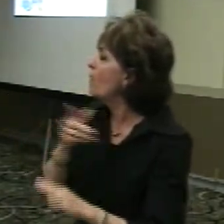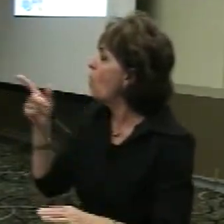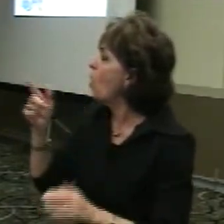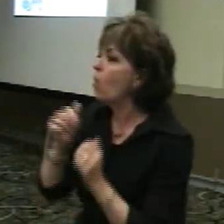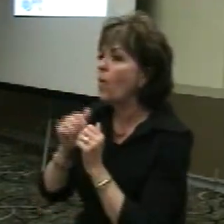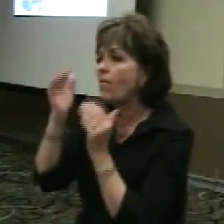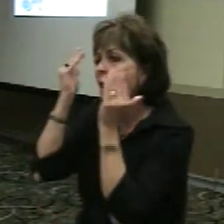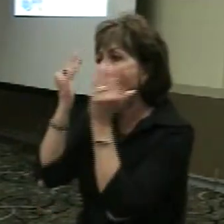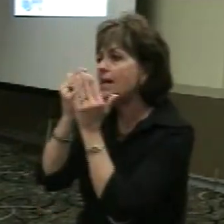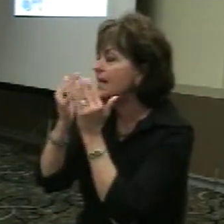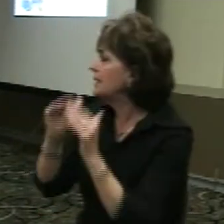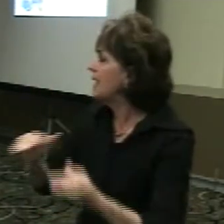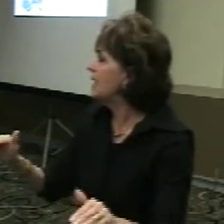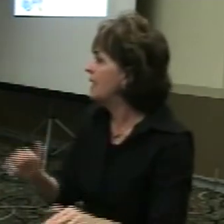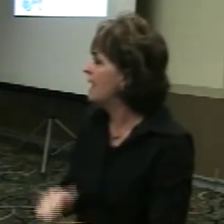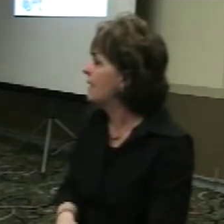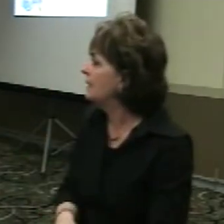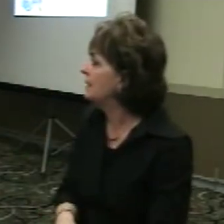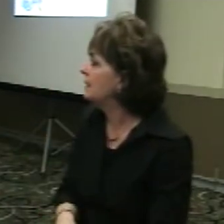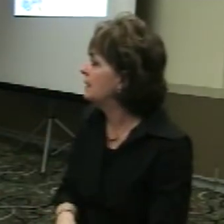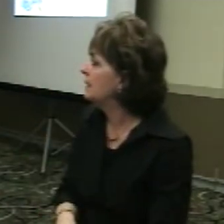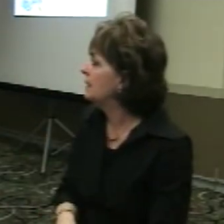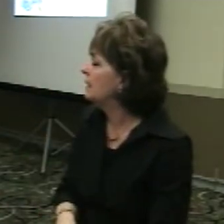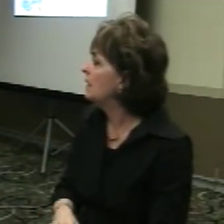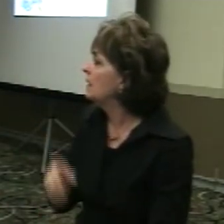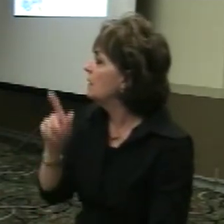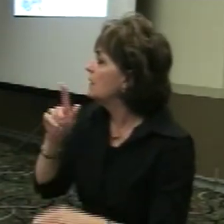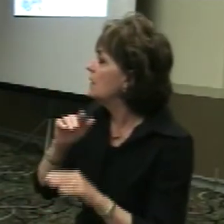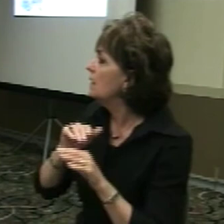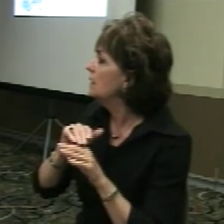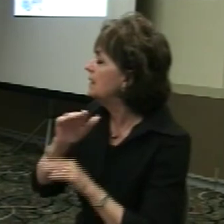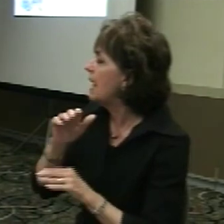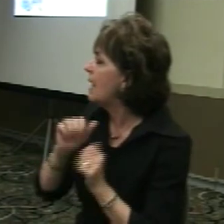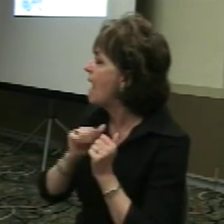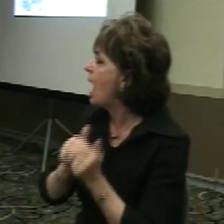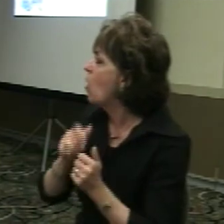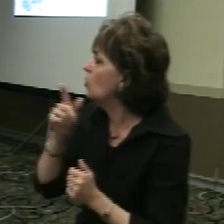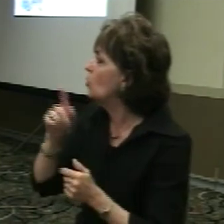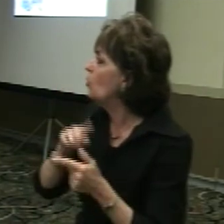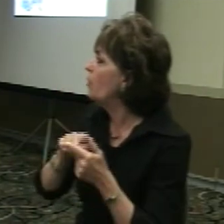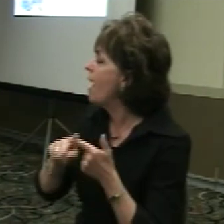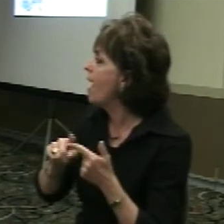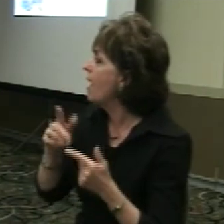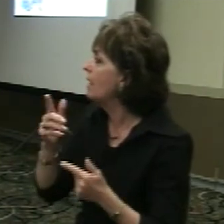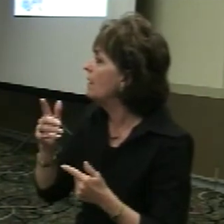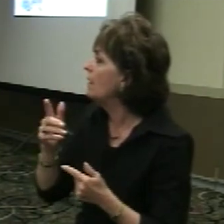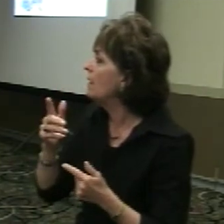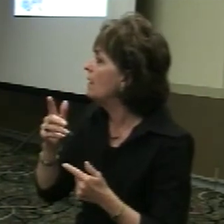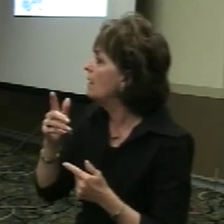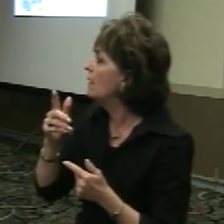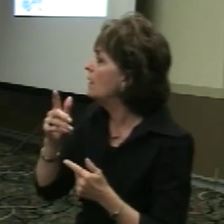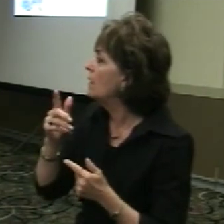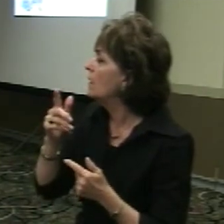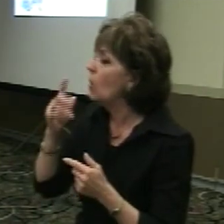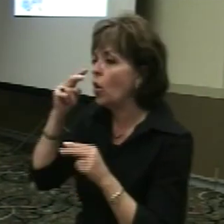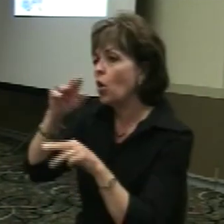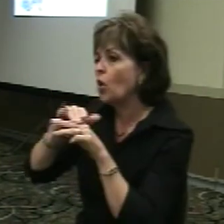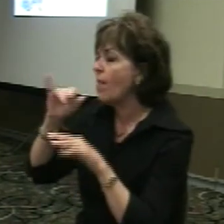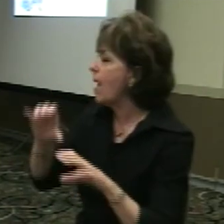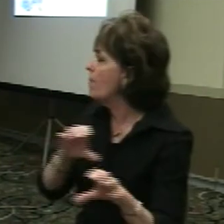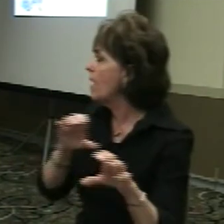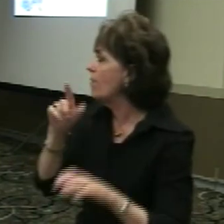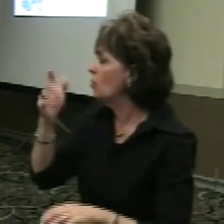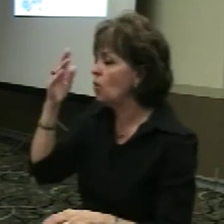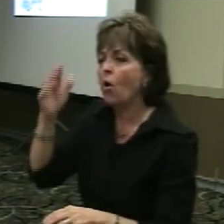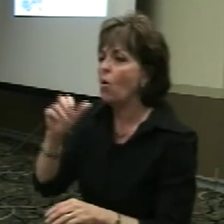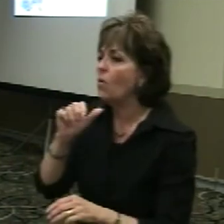autistic kid who's in an algebra class, and you could dissent, and then how do you then work on that behavior that